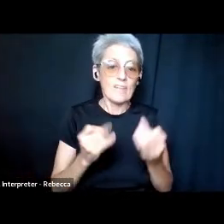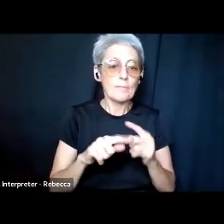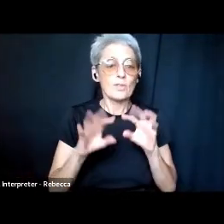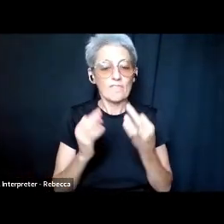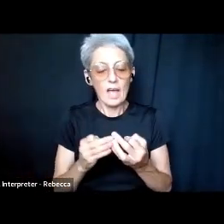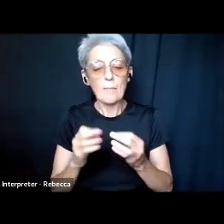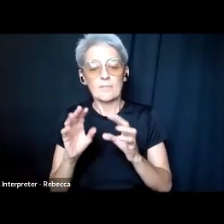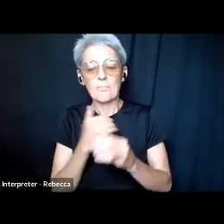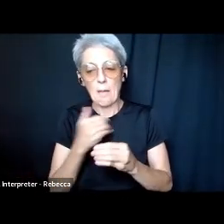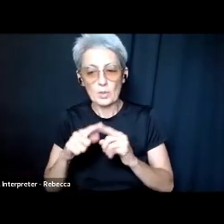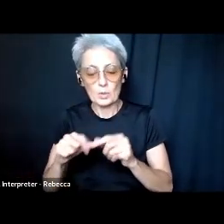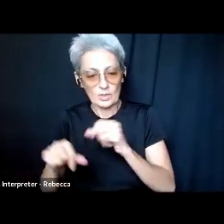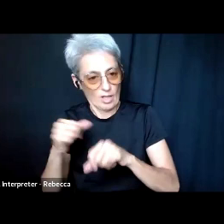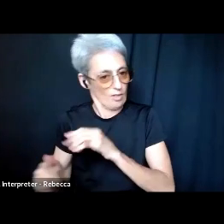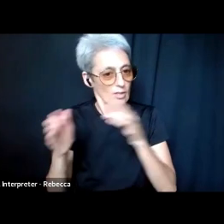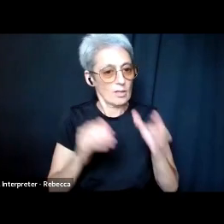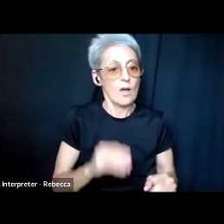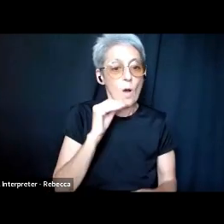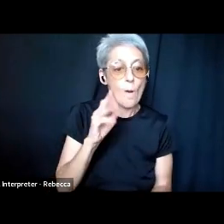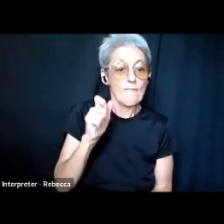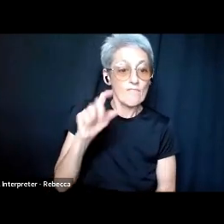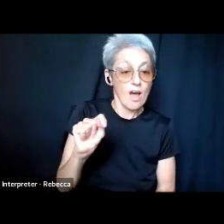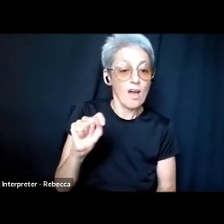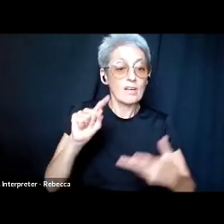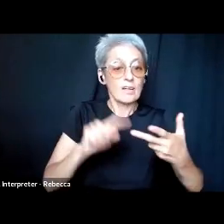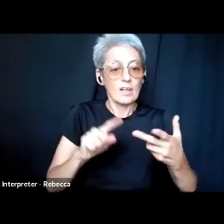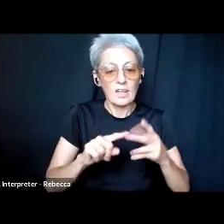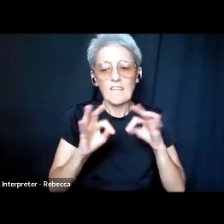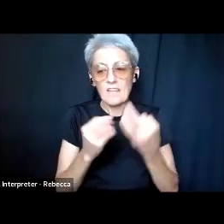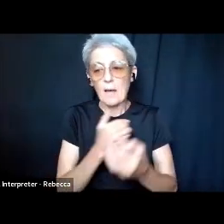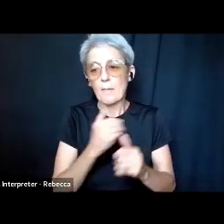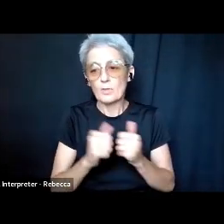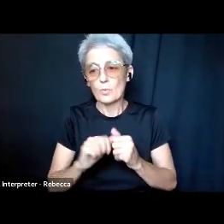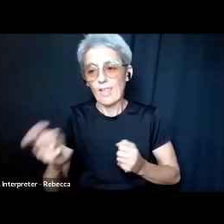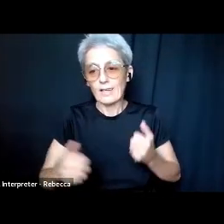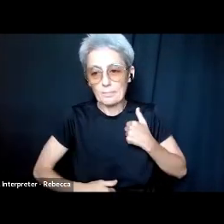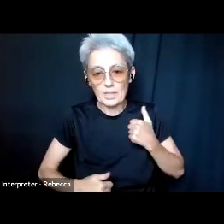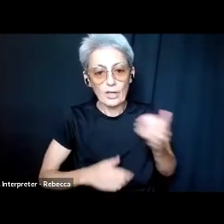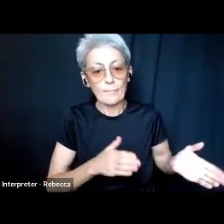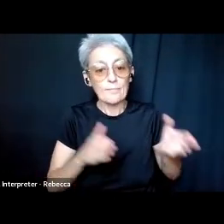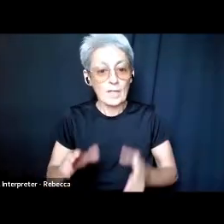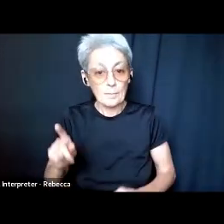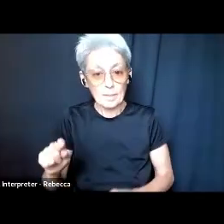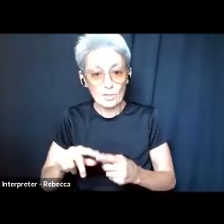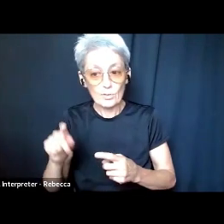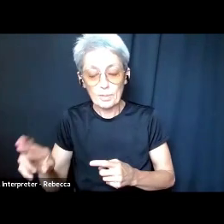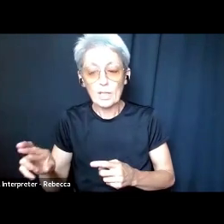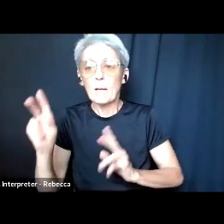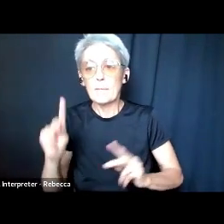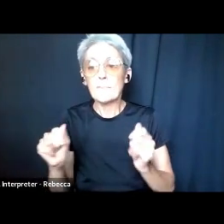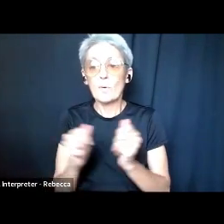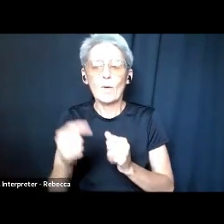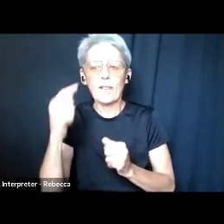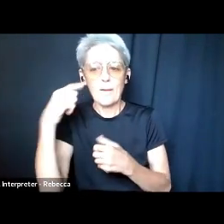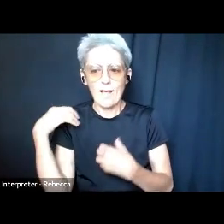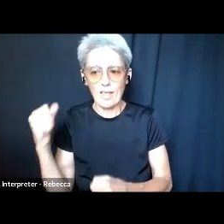by family members who are also family members of veterans. Peer-to-peer is for people with a mental health condition,